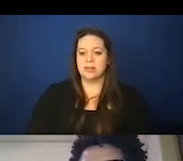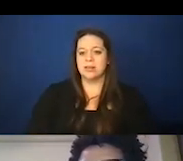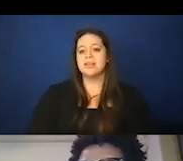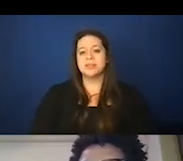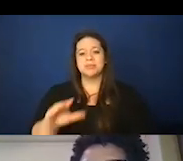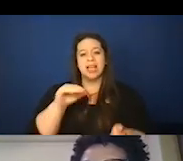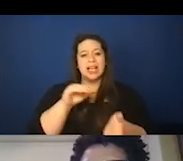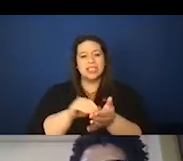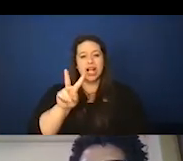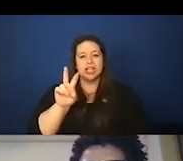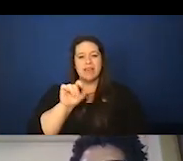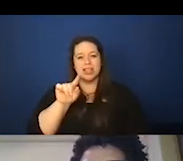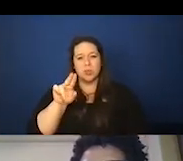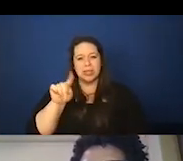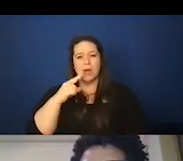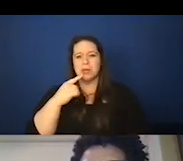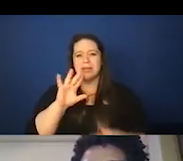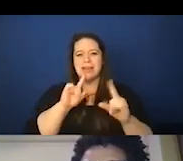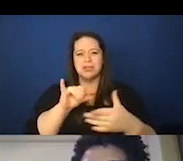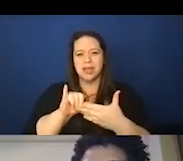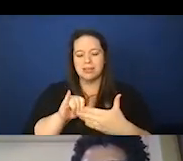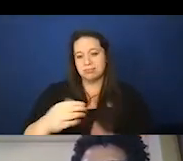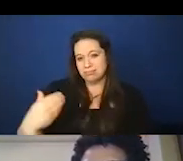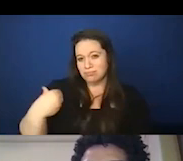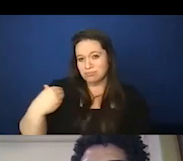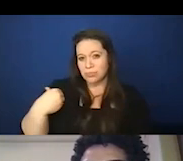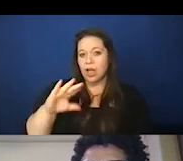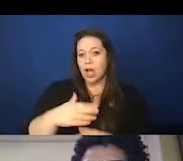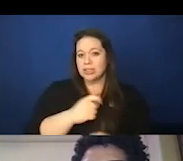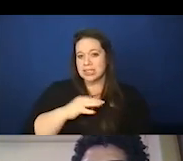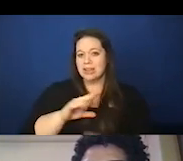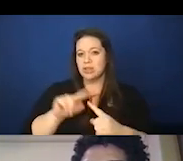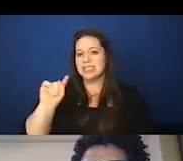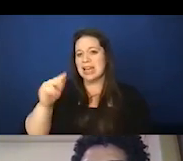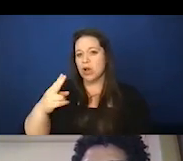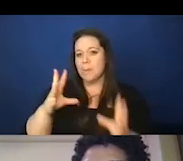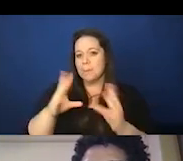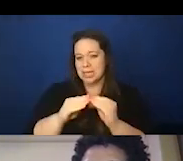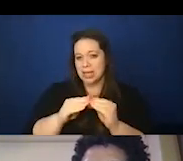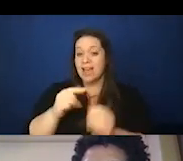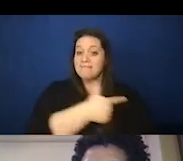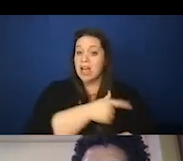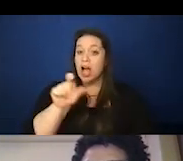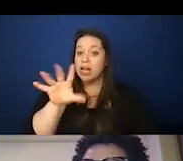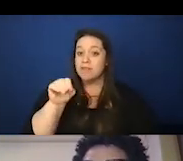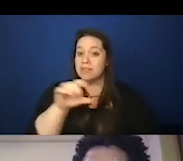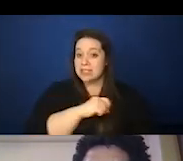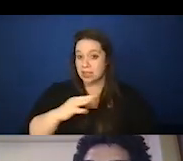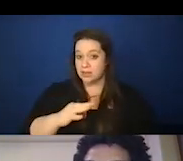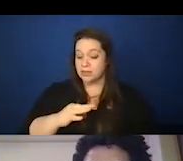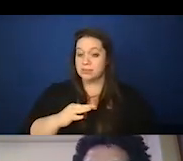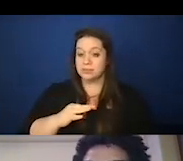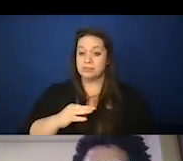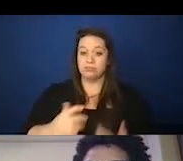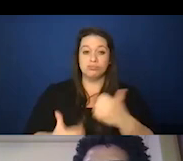that. I mean, we did a town hall meeting on all our staff. So we vaccinated 150 staff, which